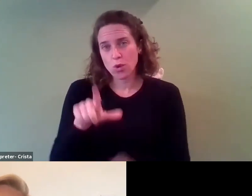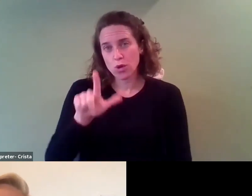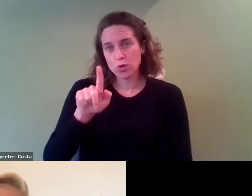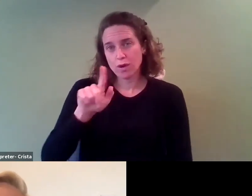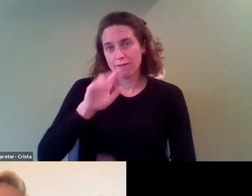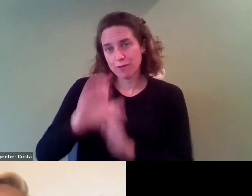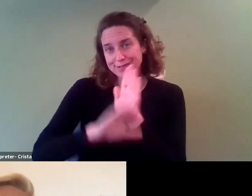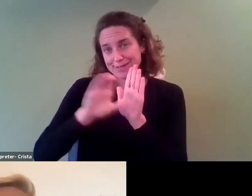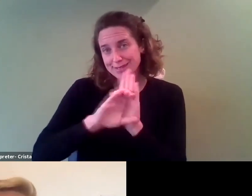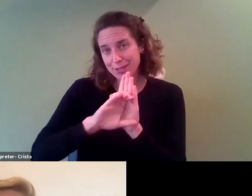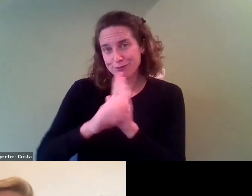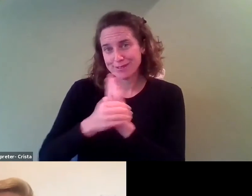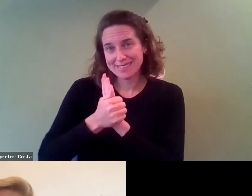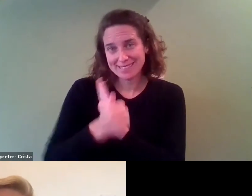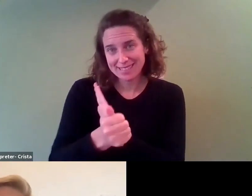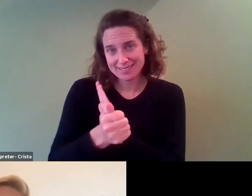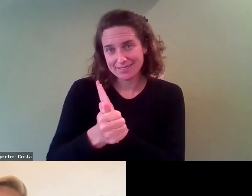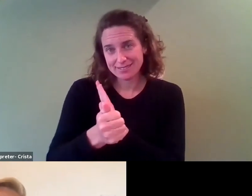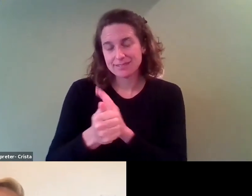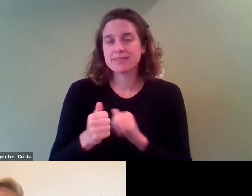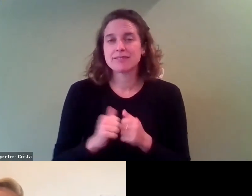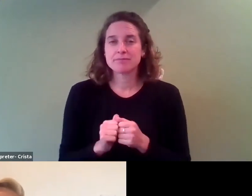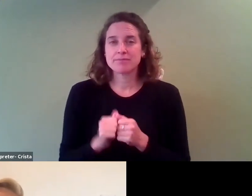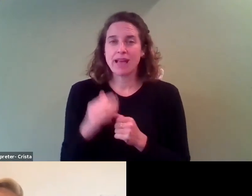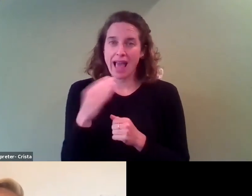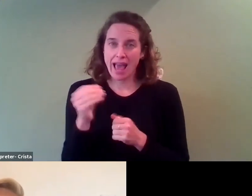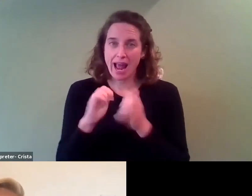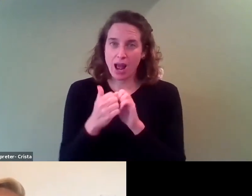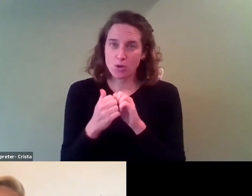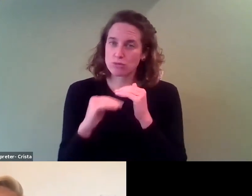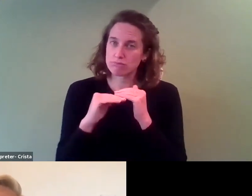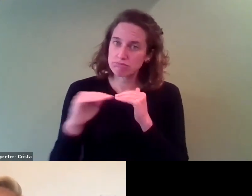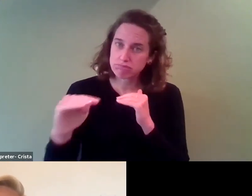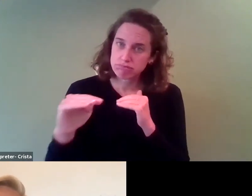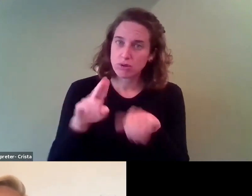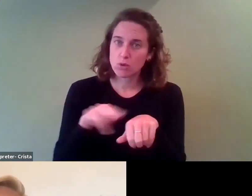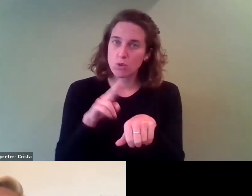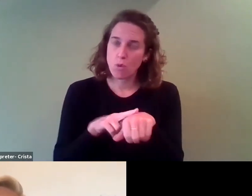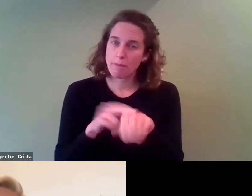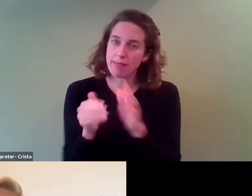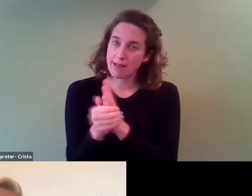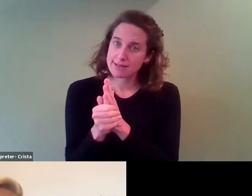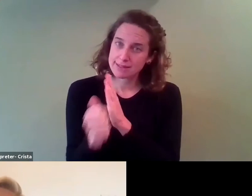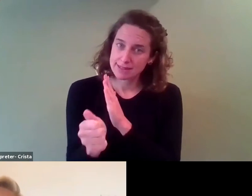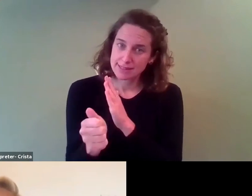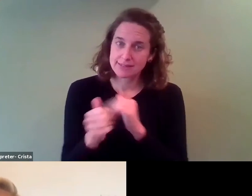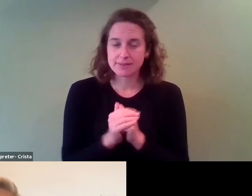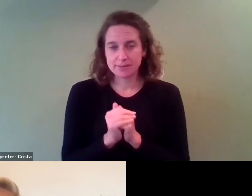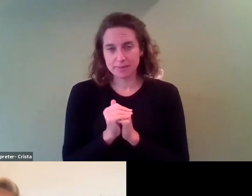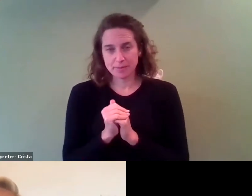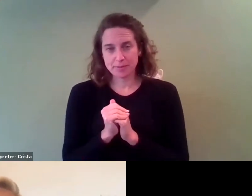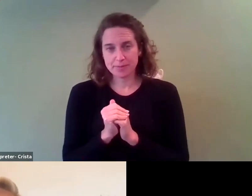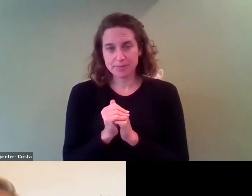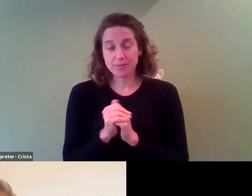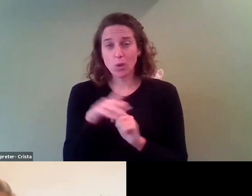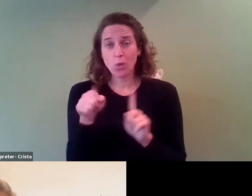And the normalization of those skills. And so I think that we will, once, all the